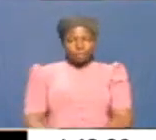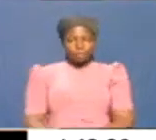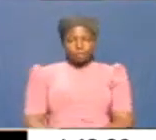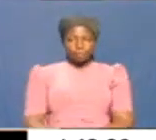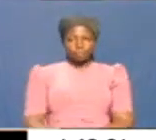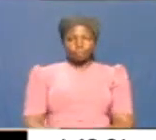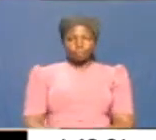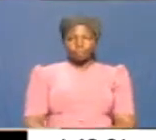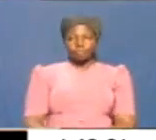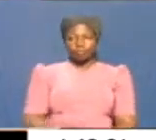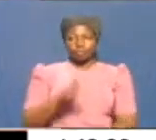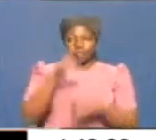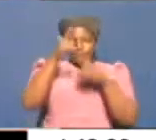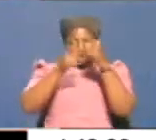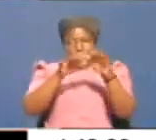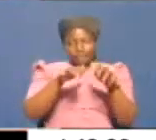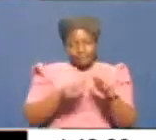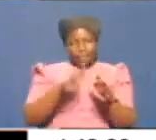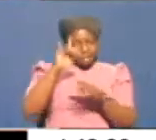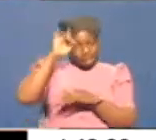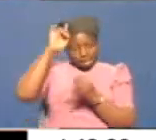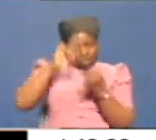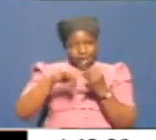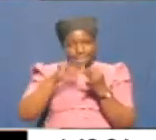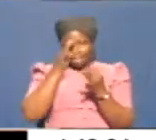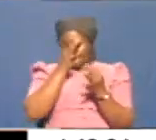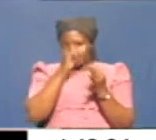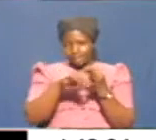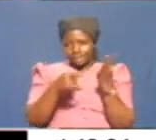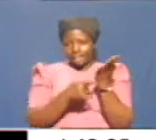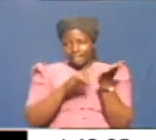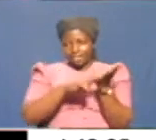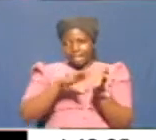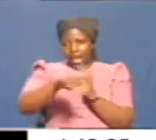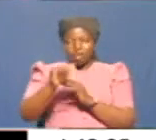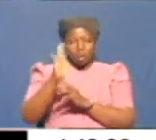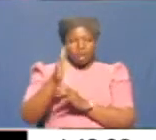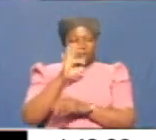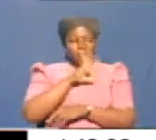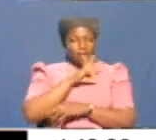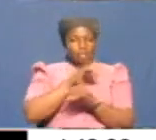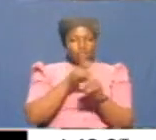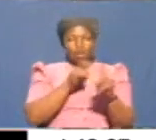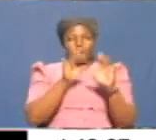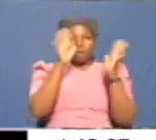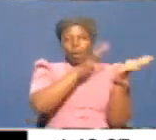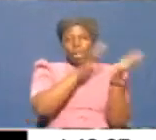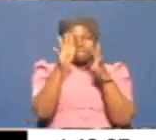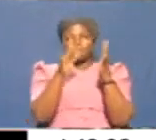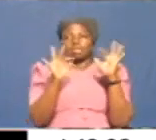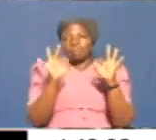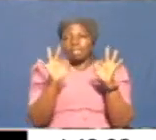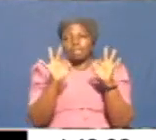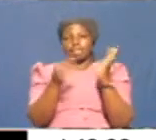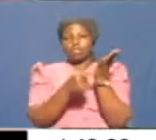Dairy farmers in Nyandarua, Nyeri and Tata Veta counties are set to benefit from a climate smart technology that will provide clean energy